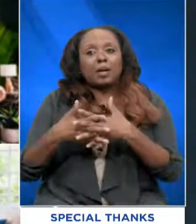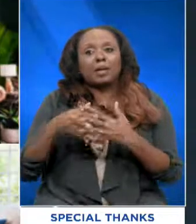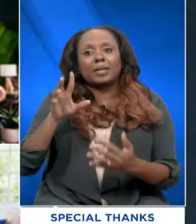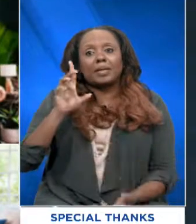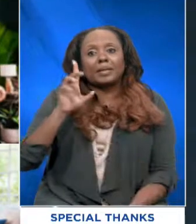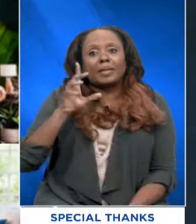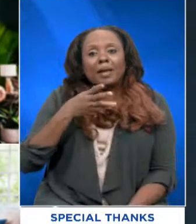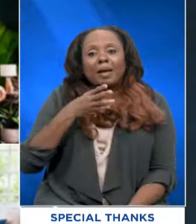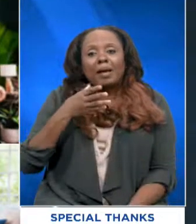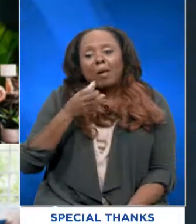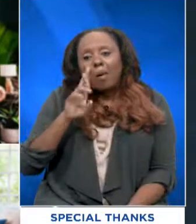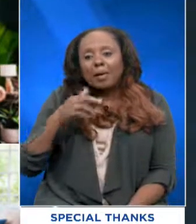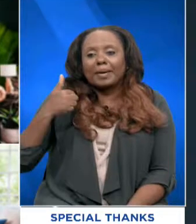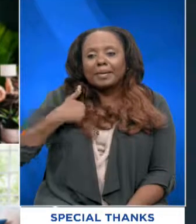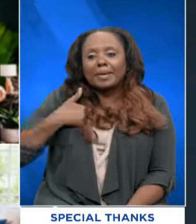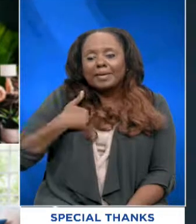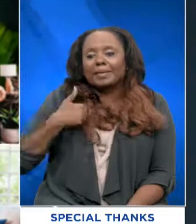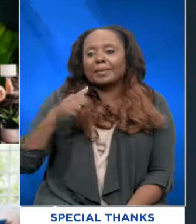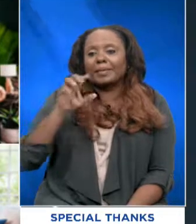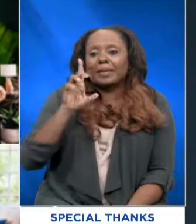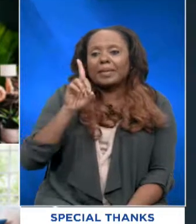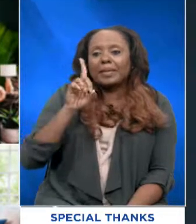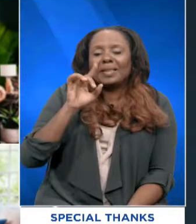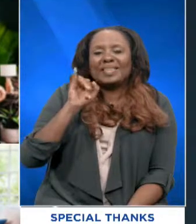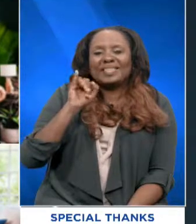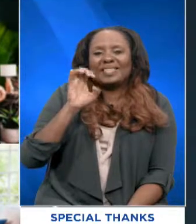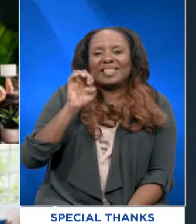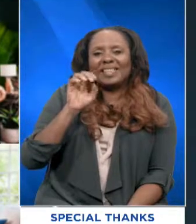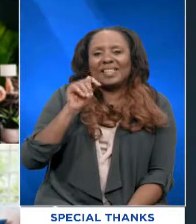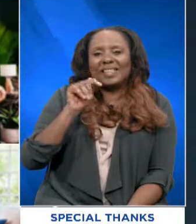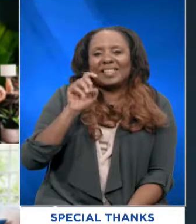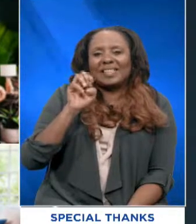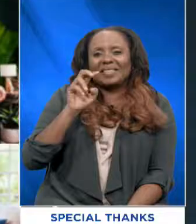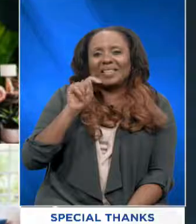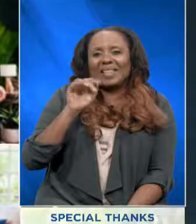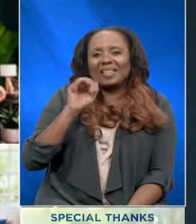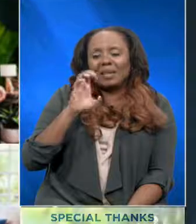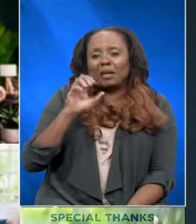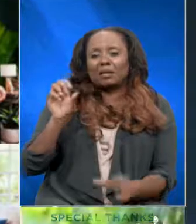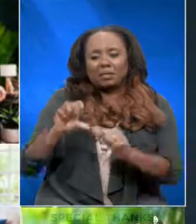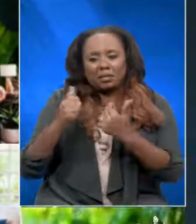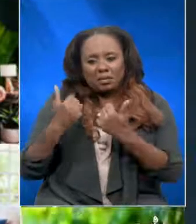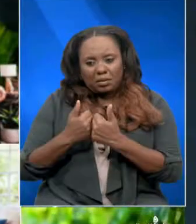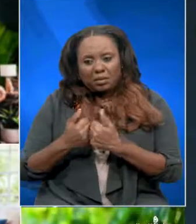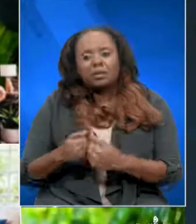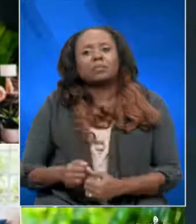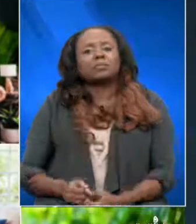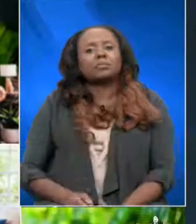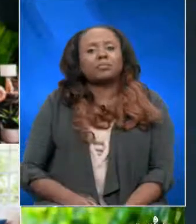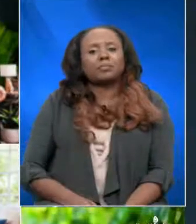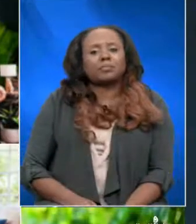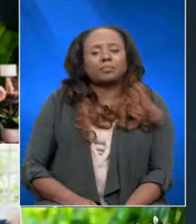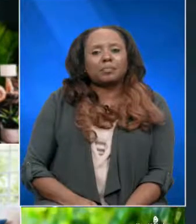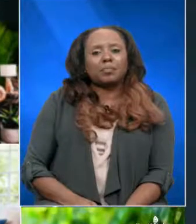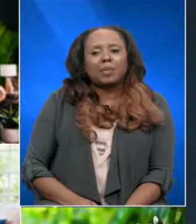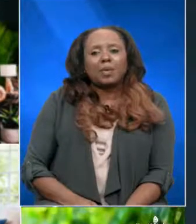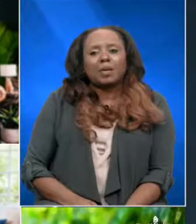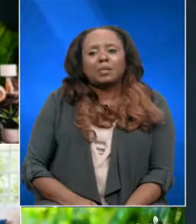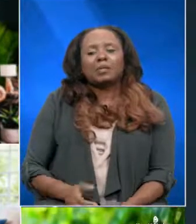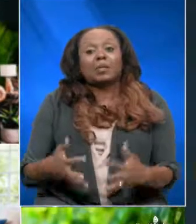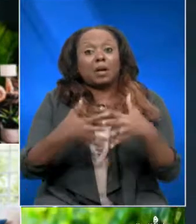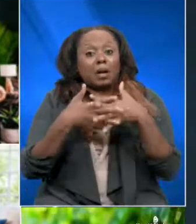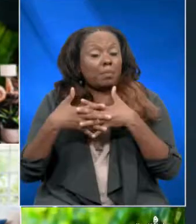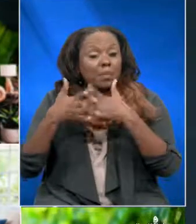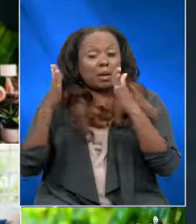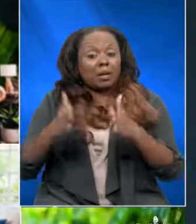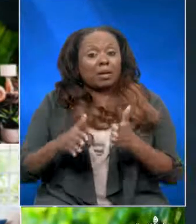Dietetic Association. I would go to the credible organizations, even the American Cancer